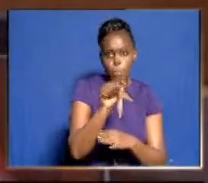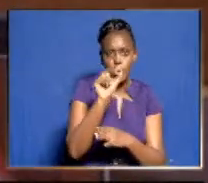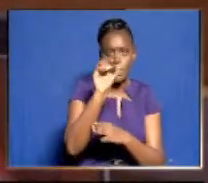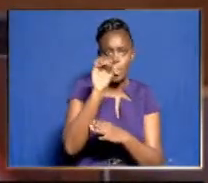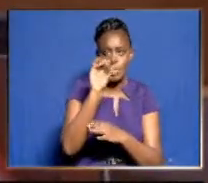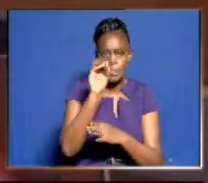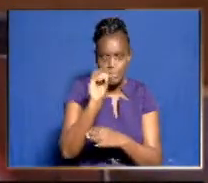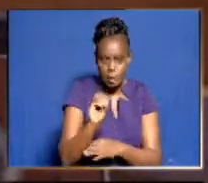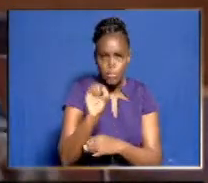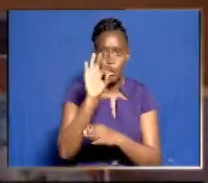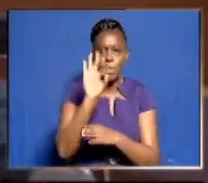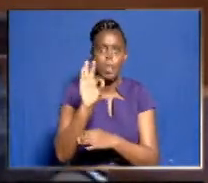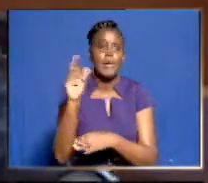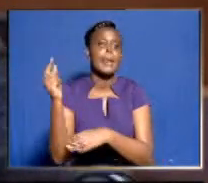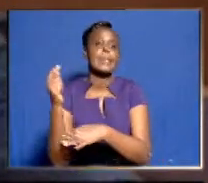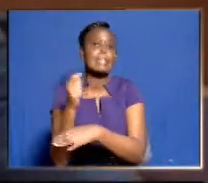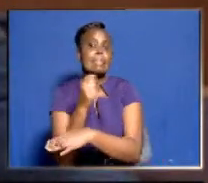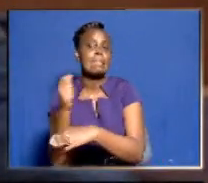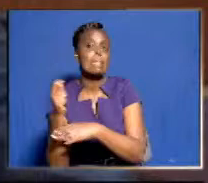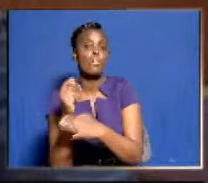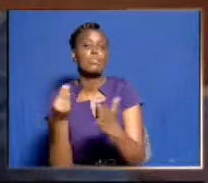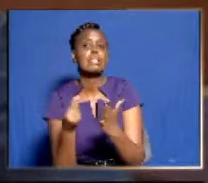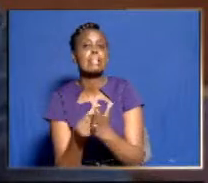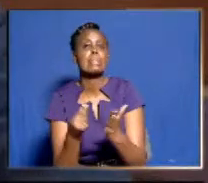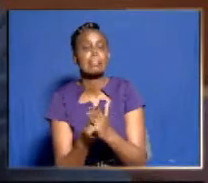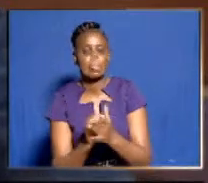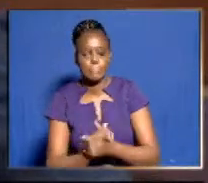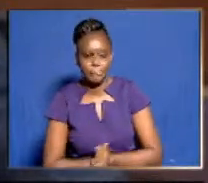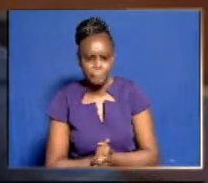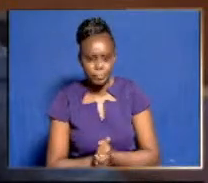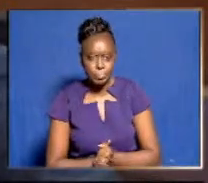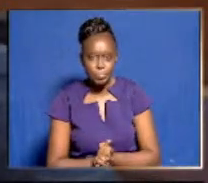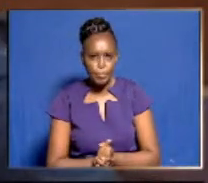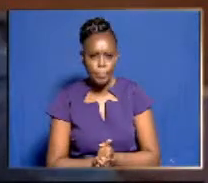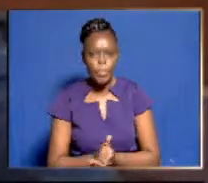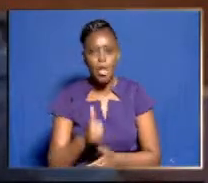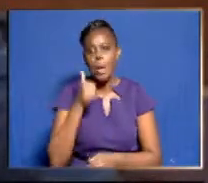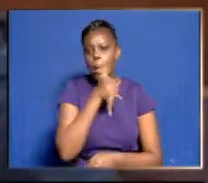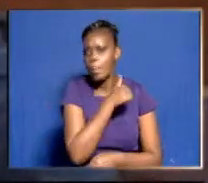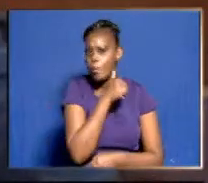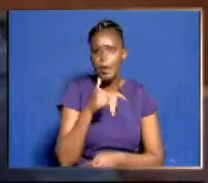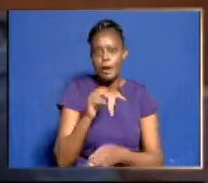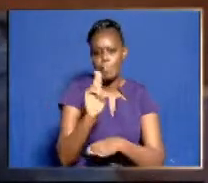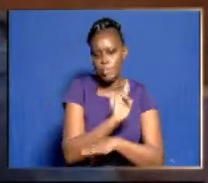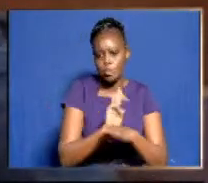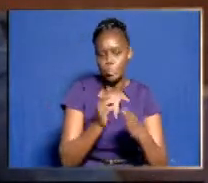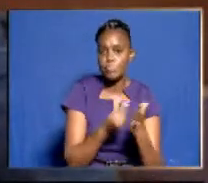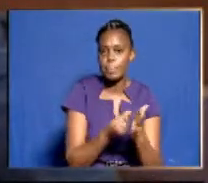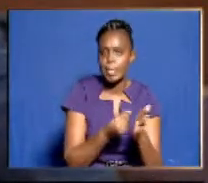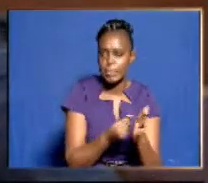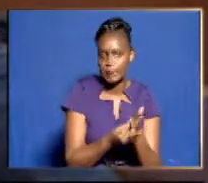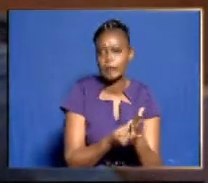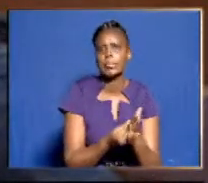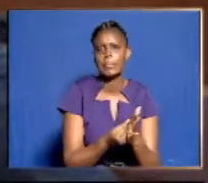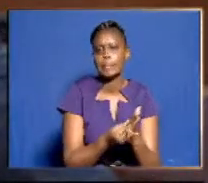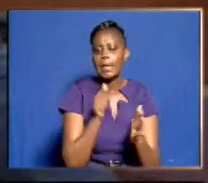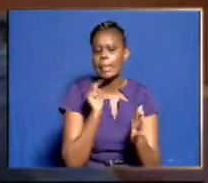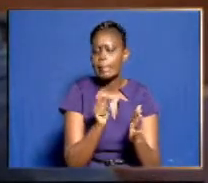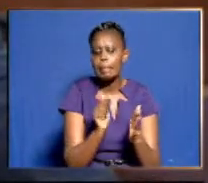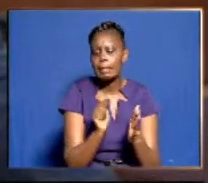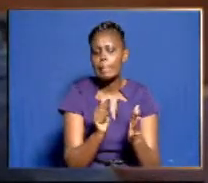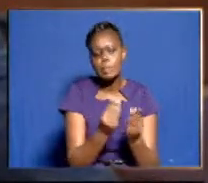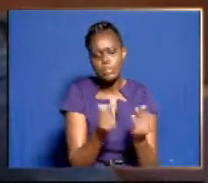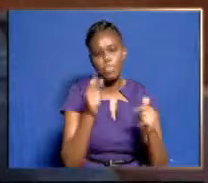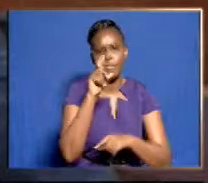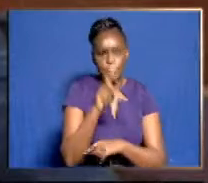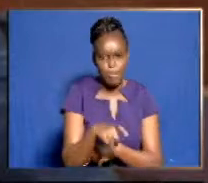2.03 trillion. But Honorable Speaker, the issue of private consumption will still need to be addressed